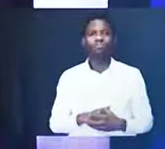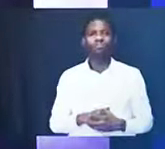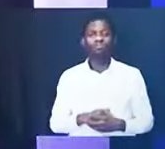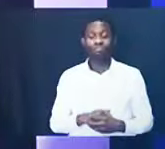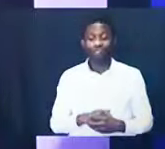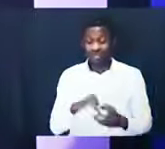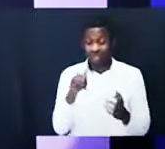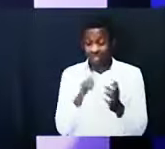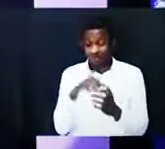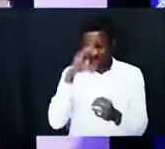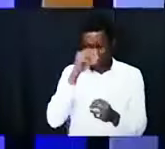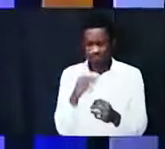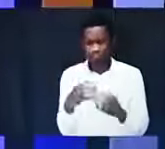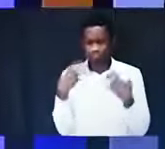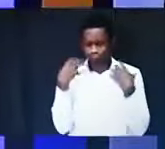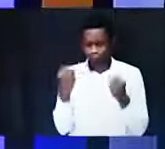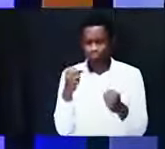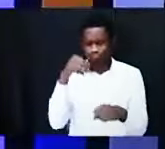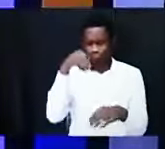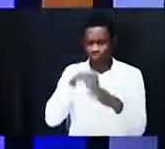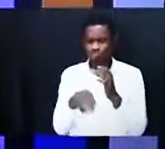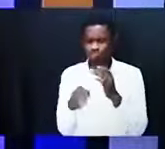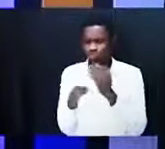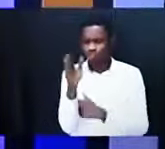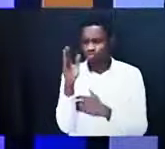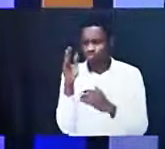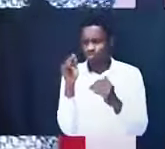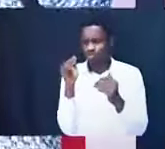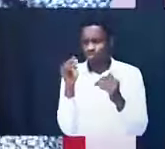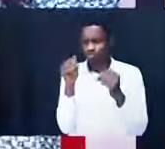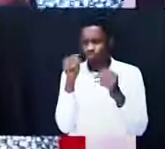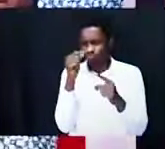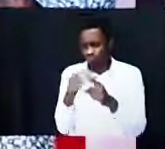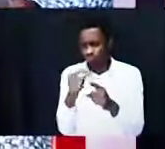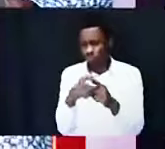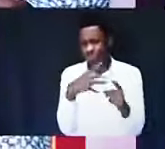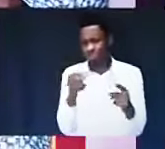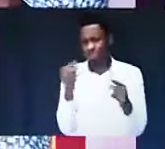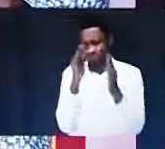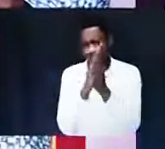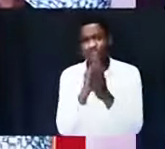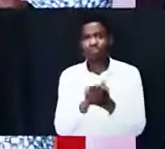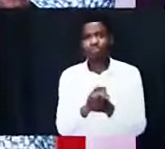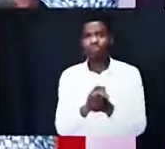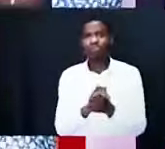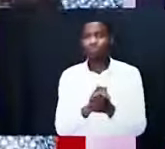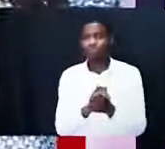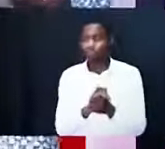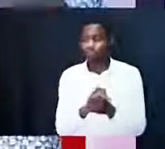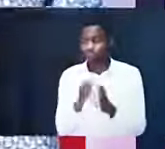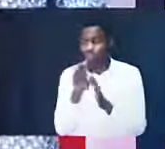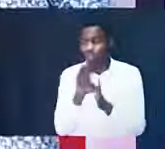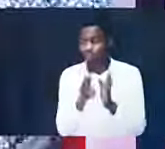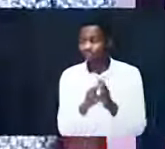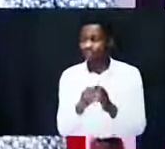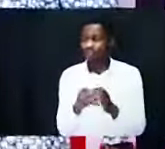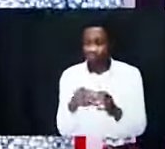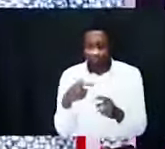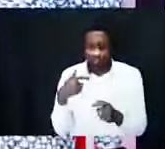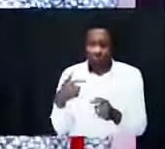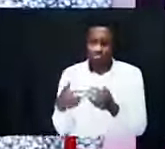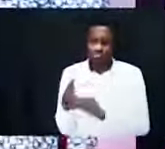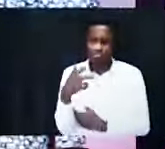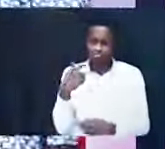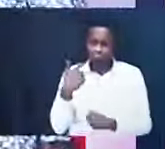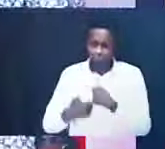in the way. Solid in prayer. And the Bible said the gracious hand of God was upon